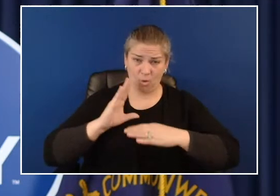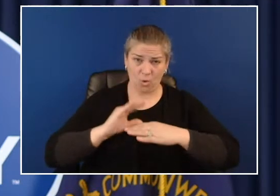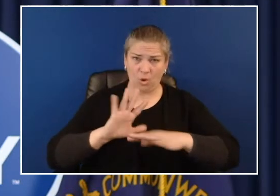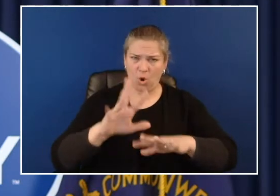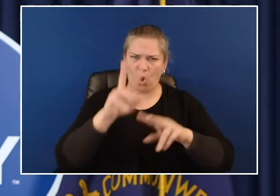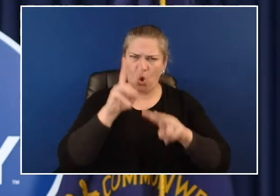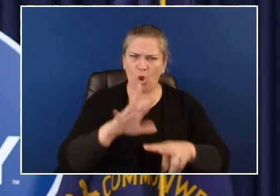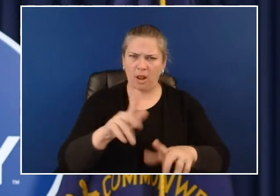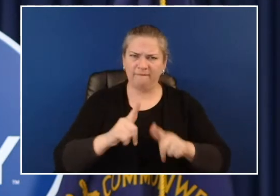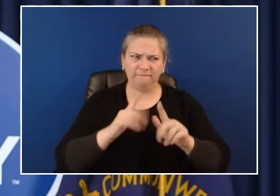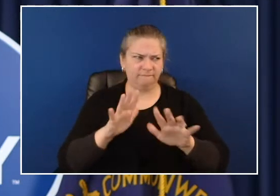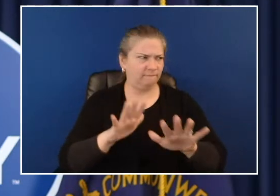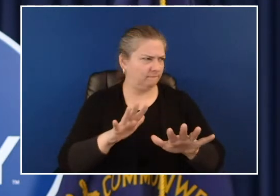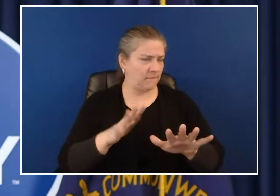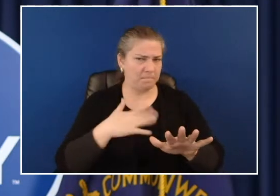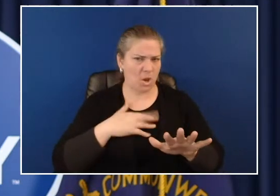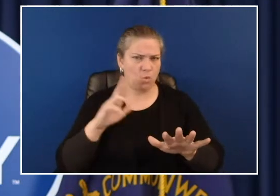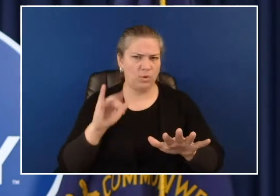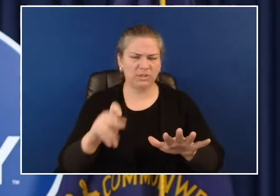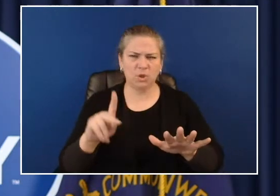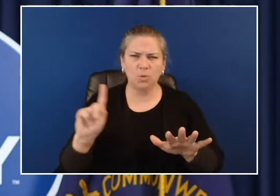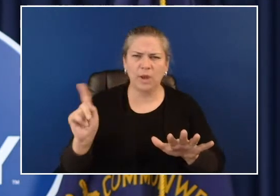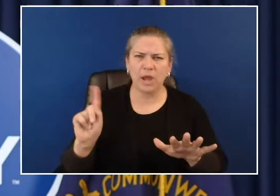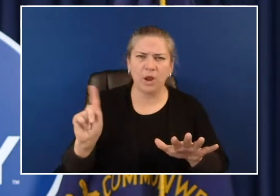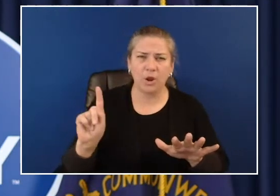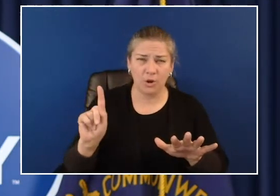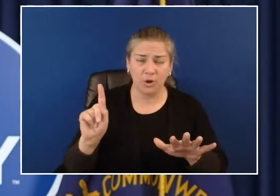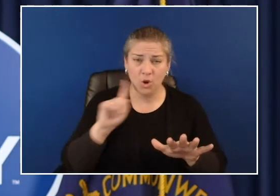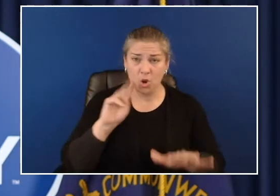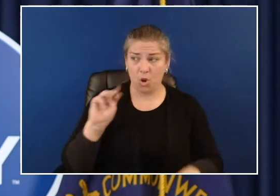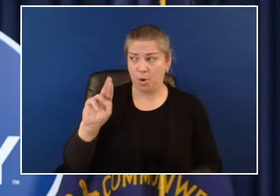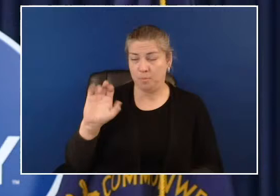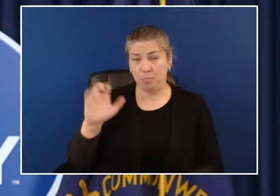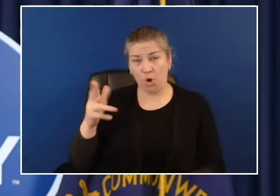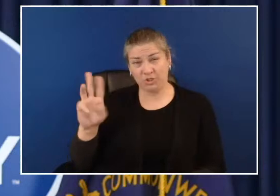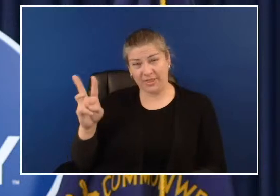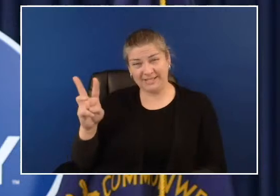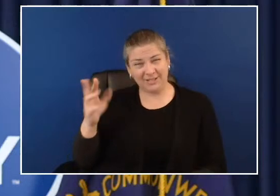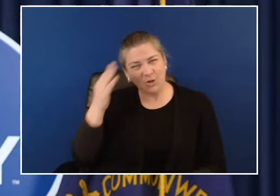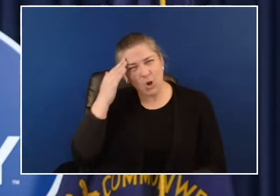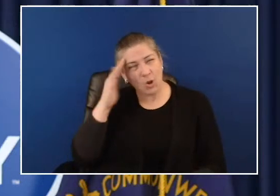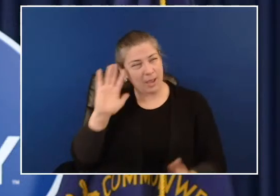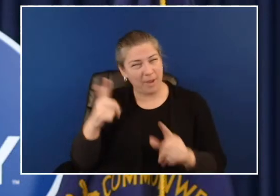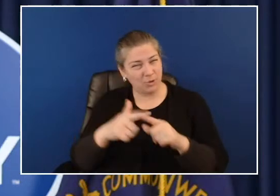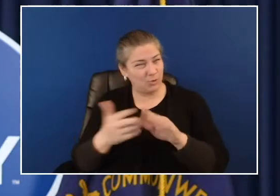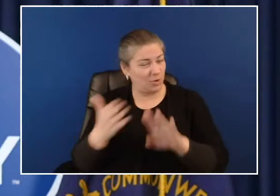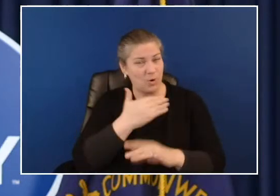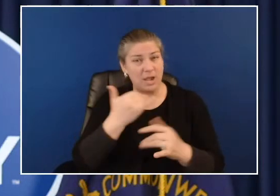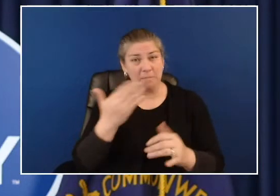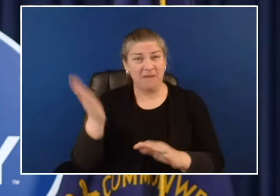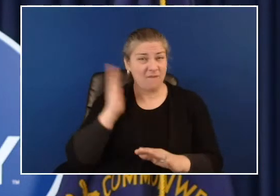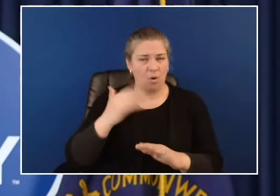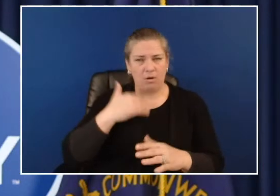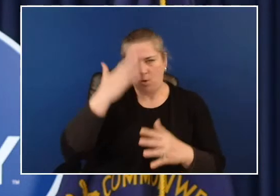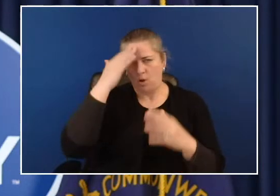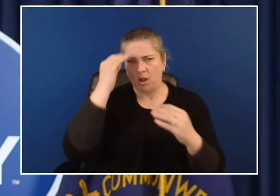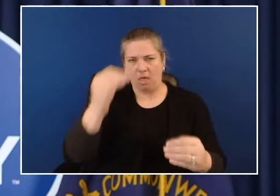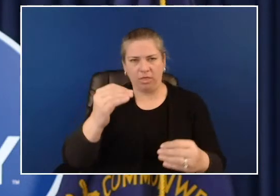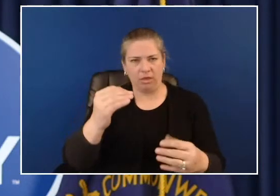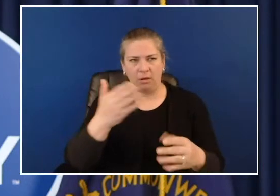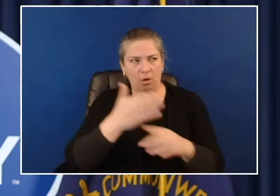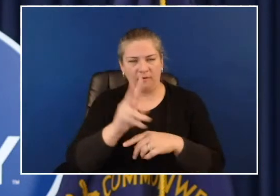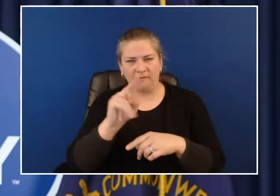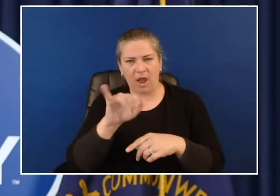total risk. As compared to March the 6th, we now know so much about this virus, even with variants, with an ability to really